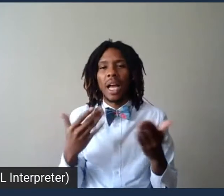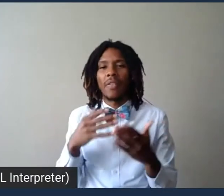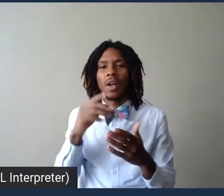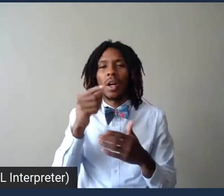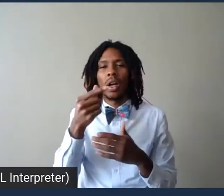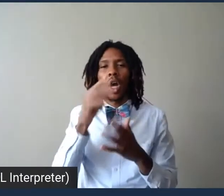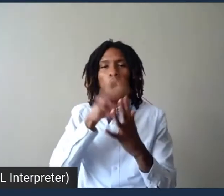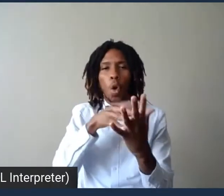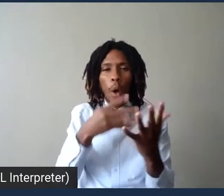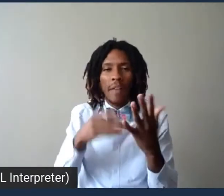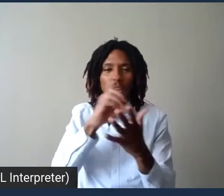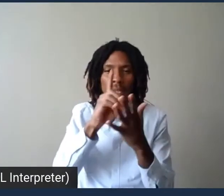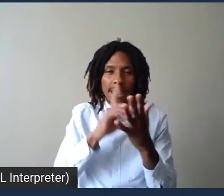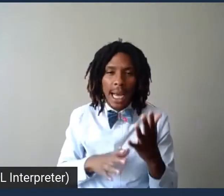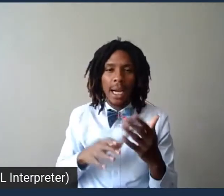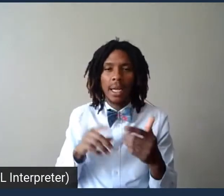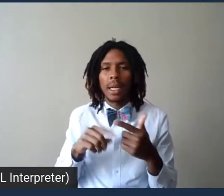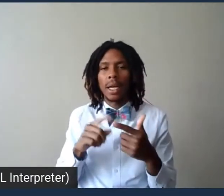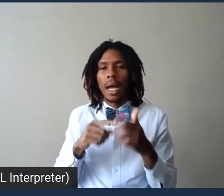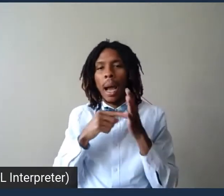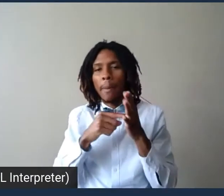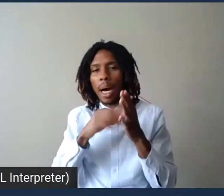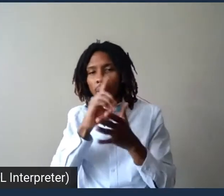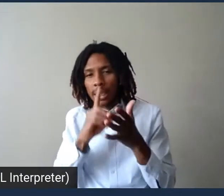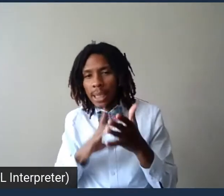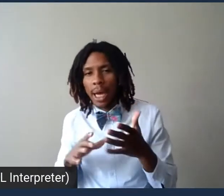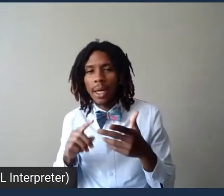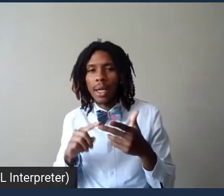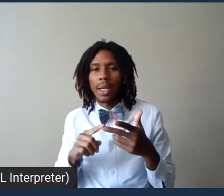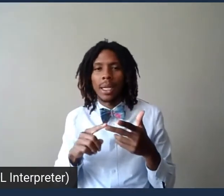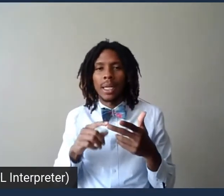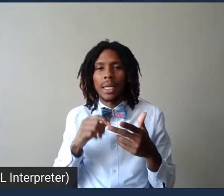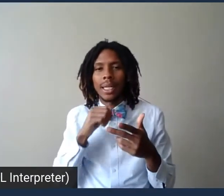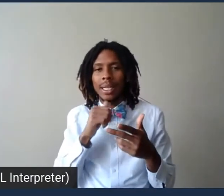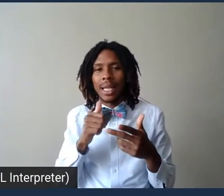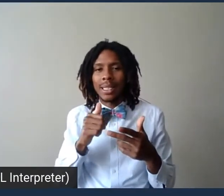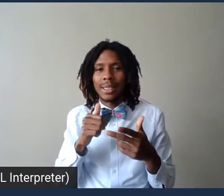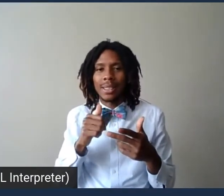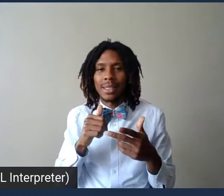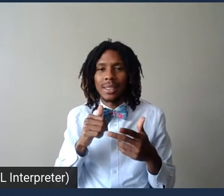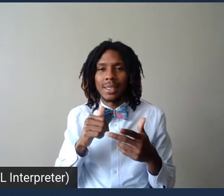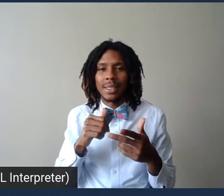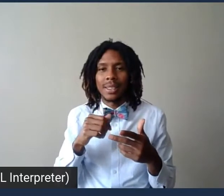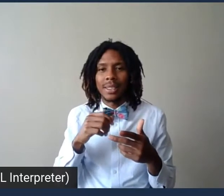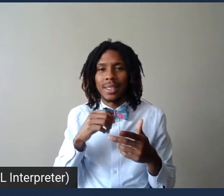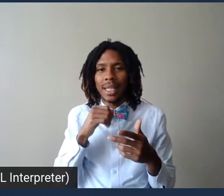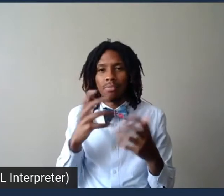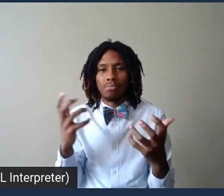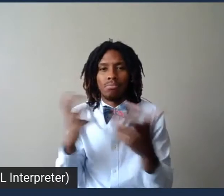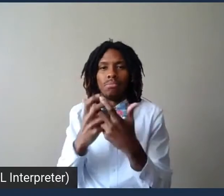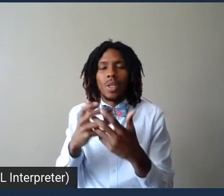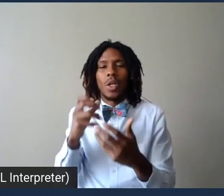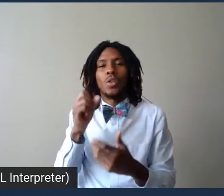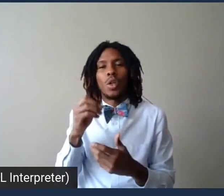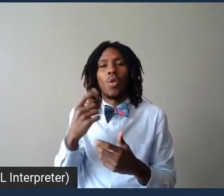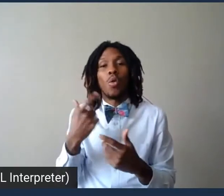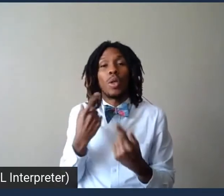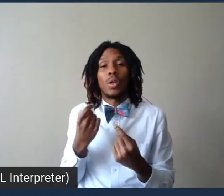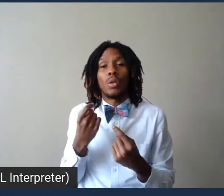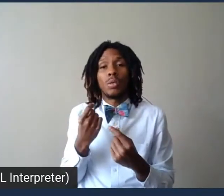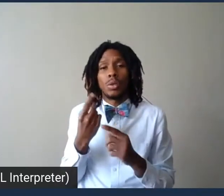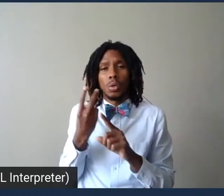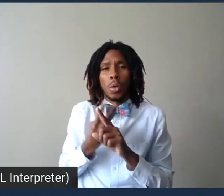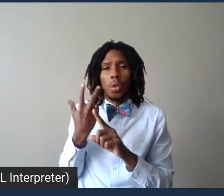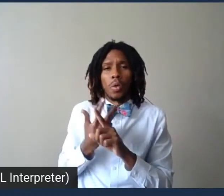they need to bring in model designers that is not necessarily their core competency. So what we did a few months ago was